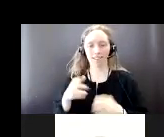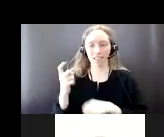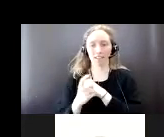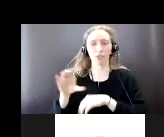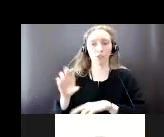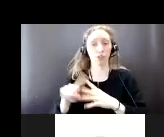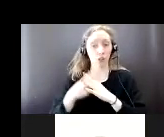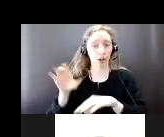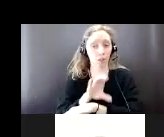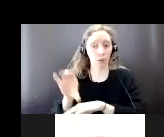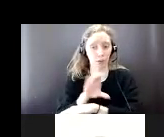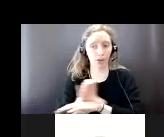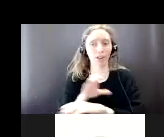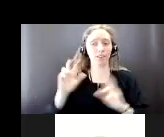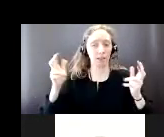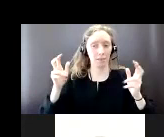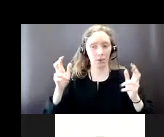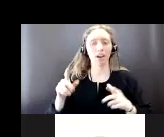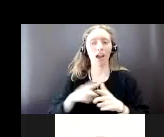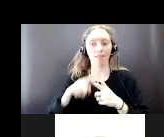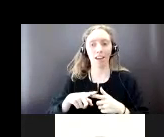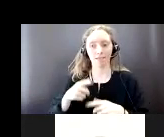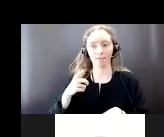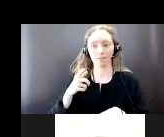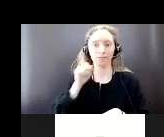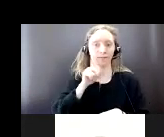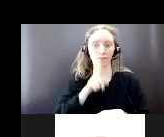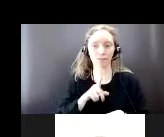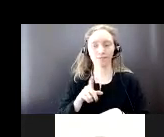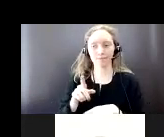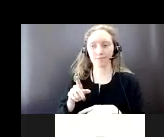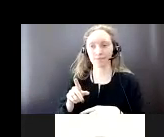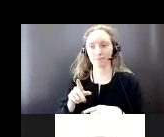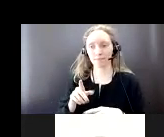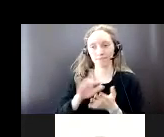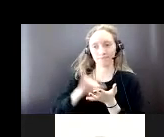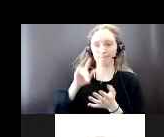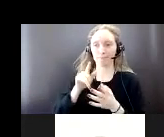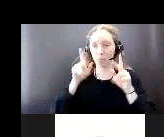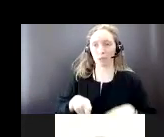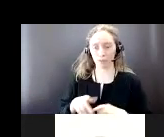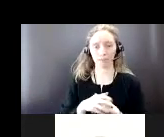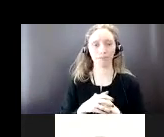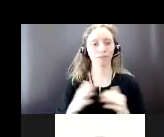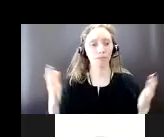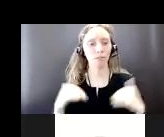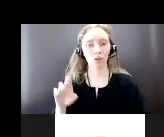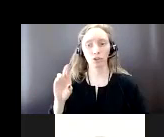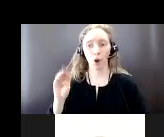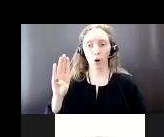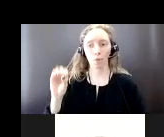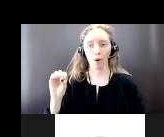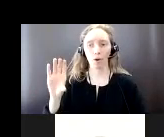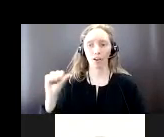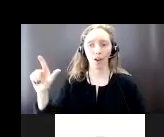Robocalls, very similar, automated systems, but they're, you know, when we think of robocall, we think of that